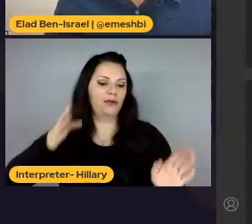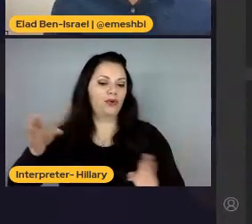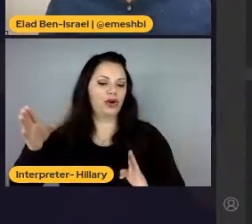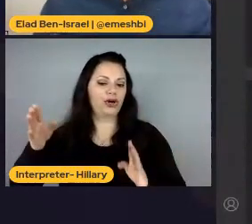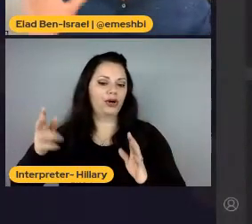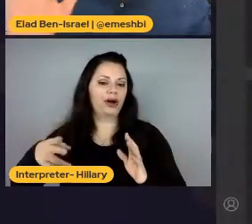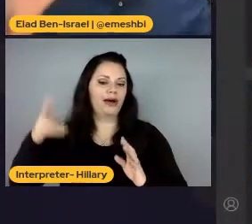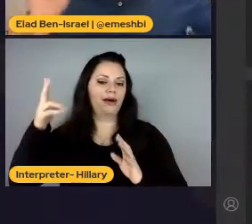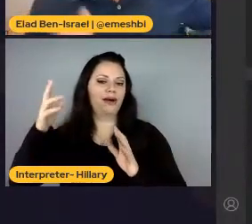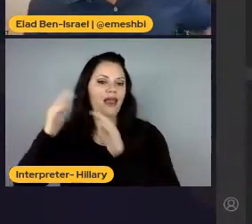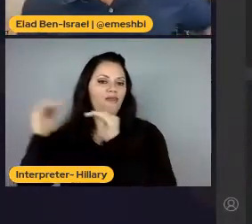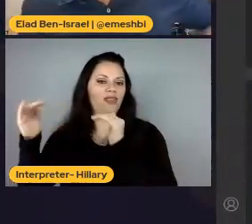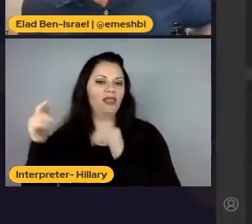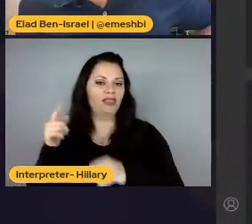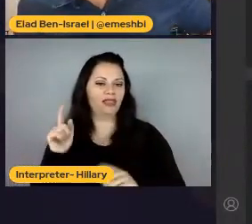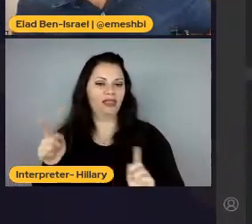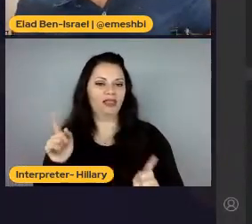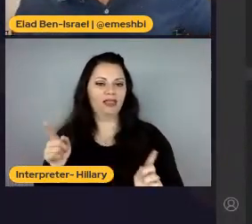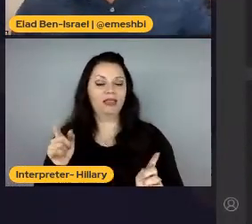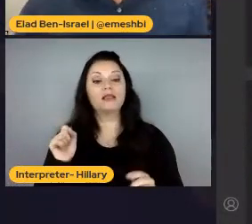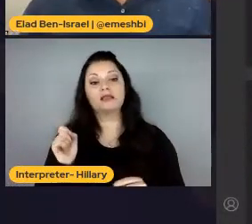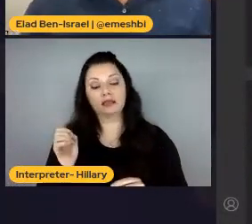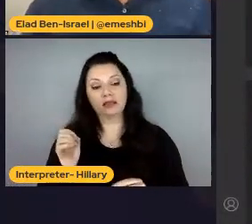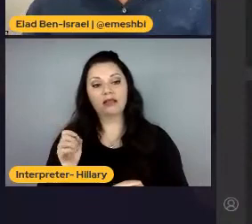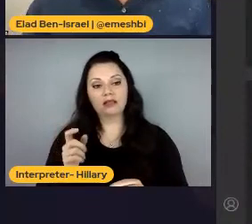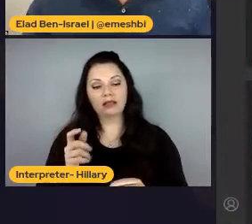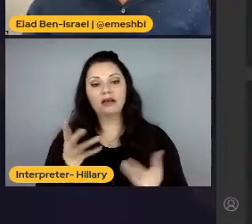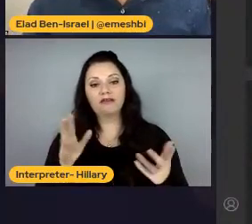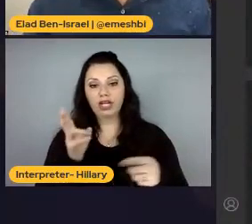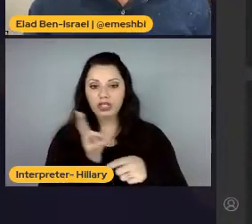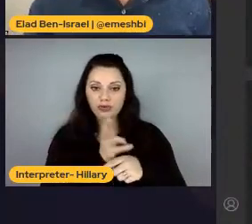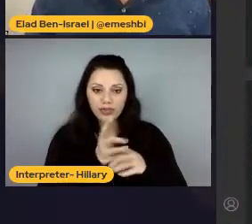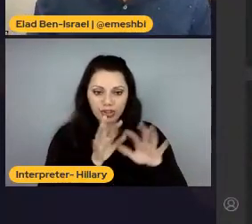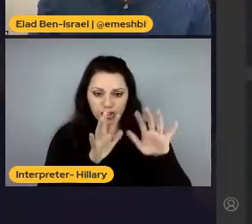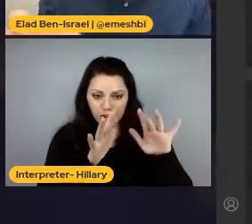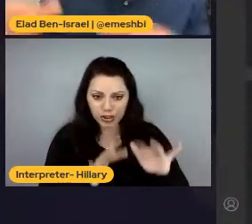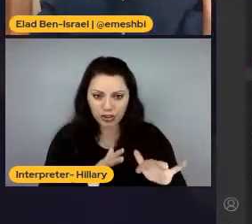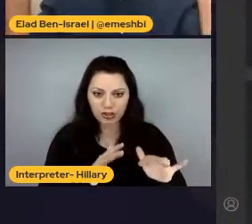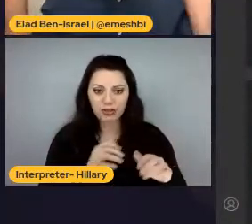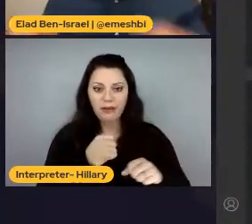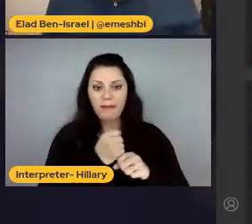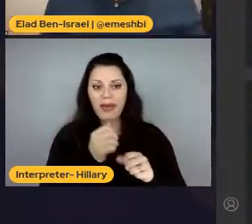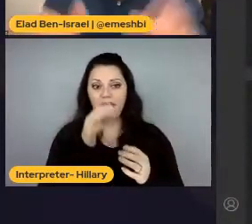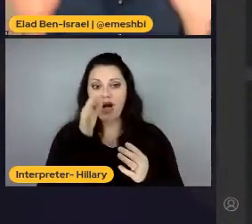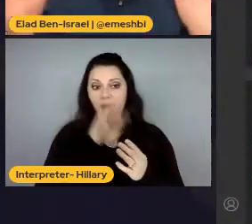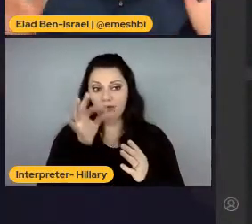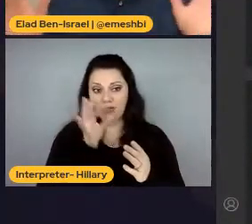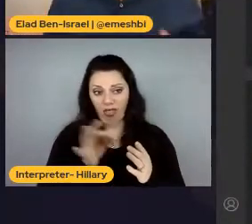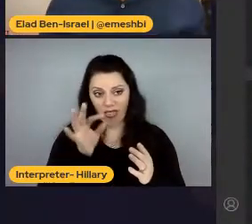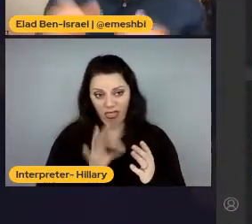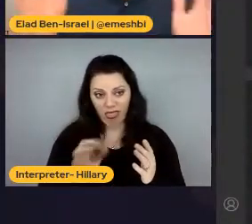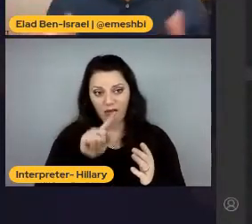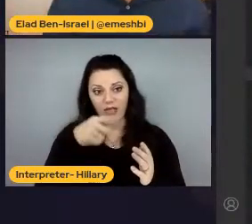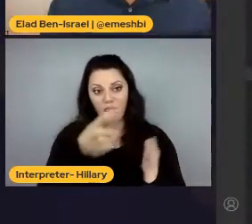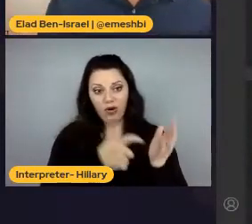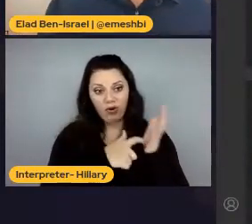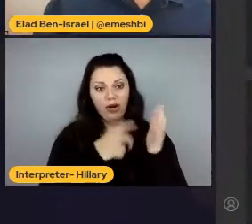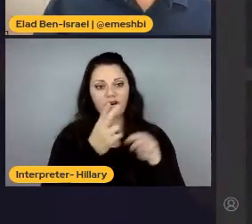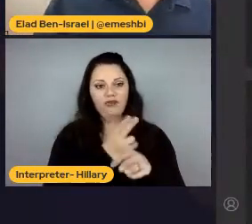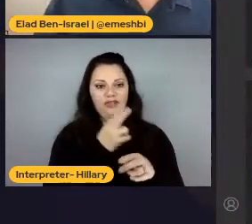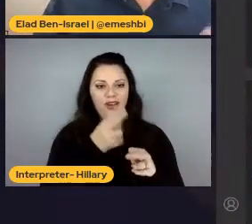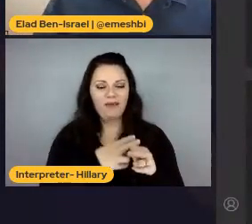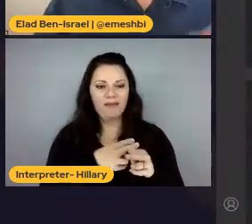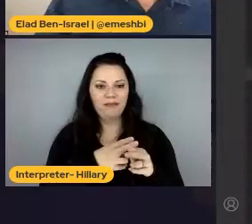level. Okay, so I've got my user. I made all those optional, because the only thing that's required is the username, and then the